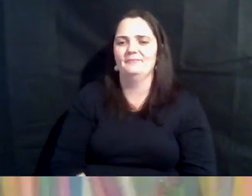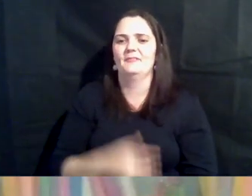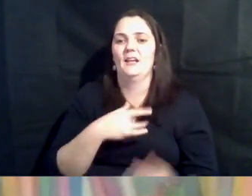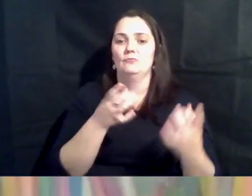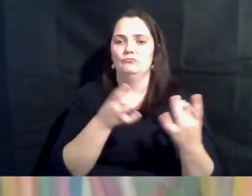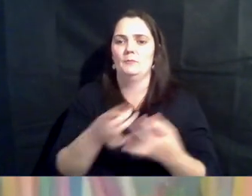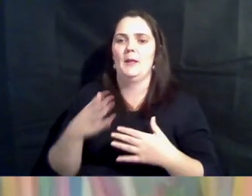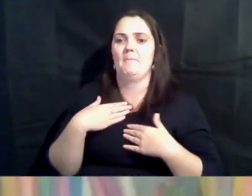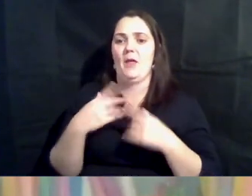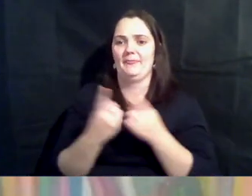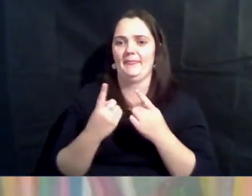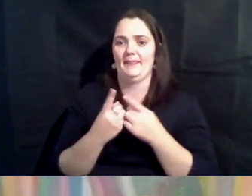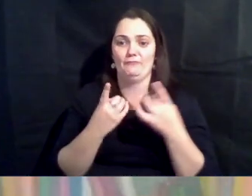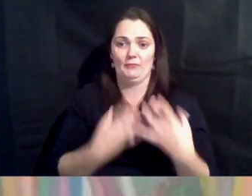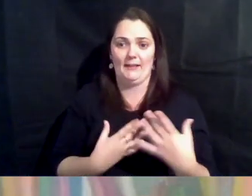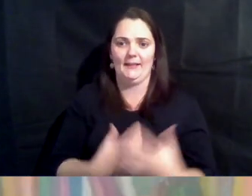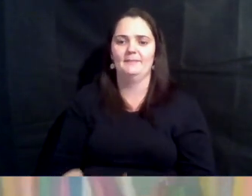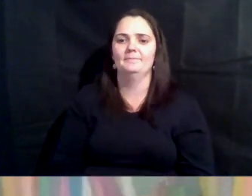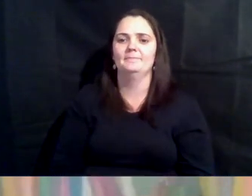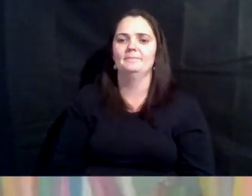sorted. Da, da, da, da.